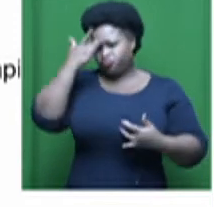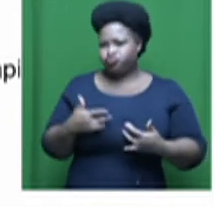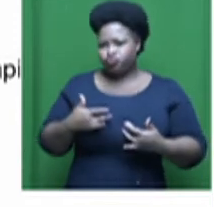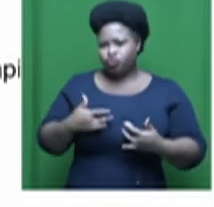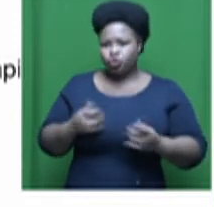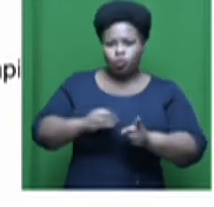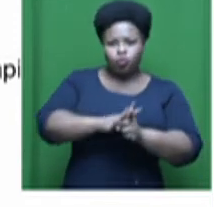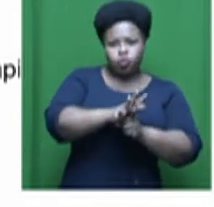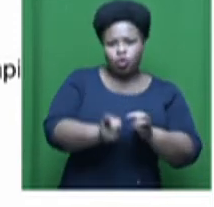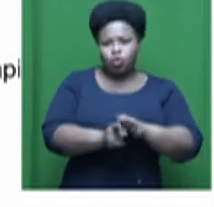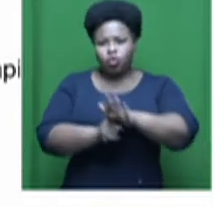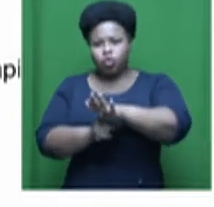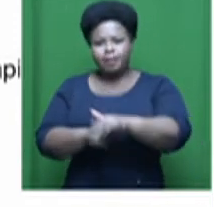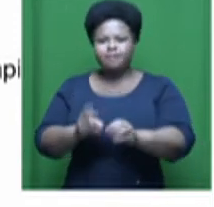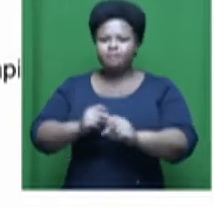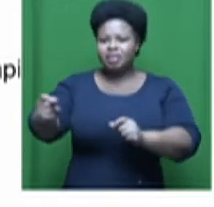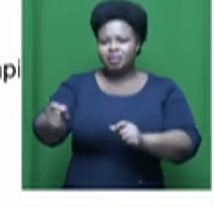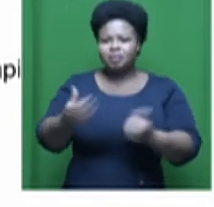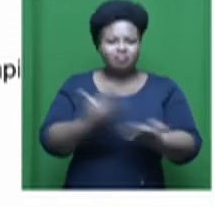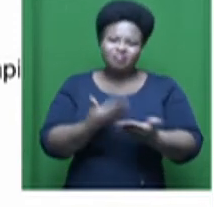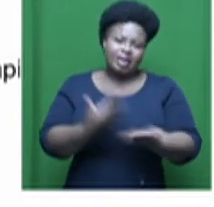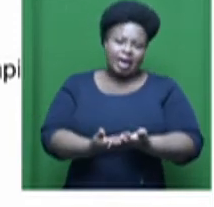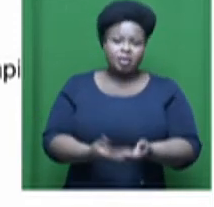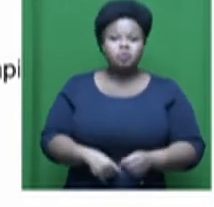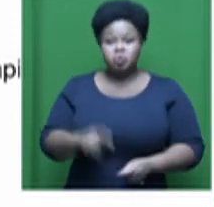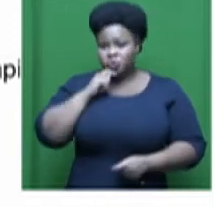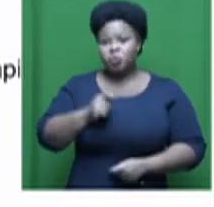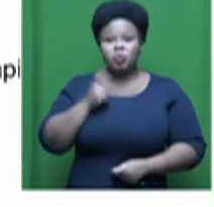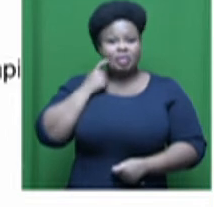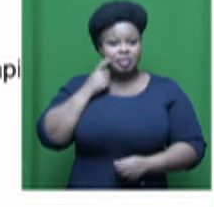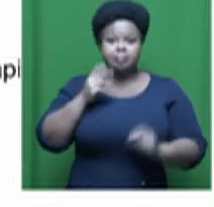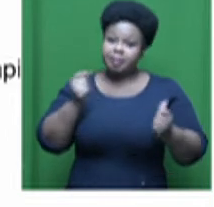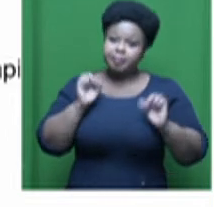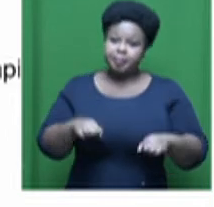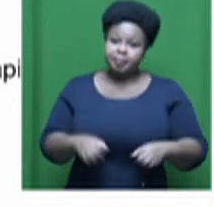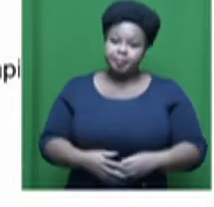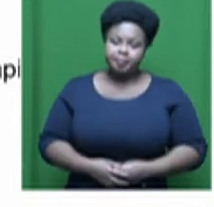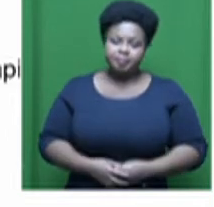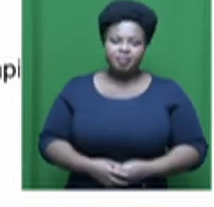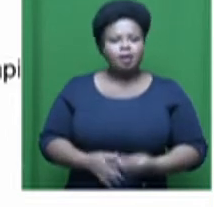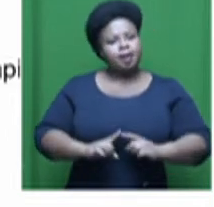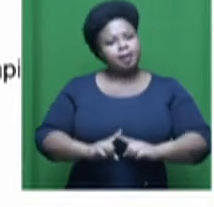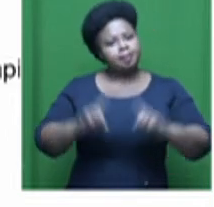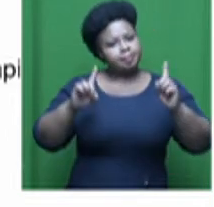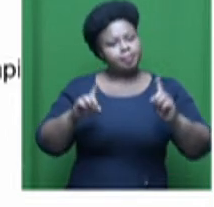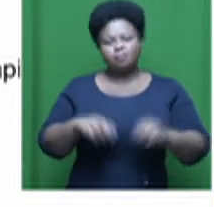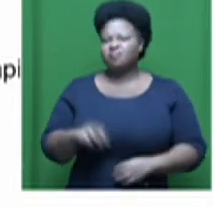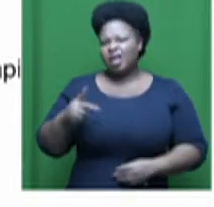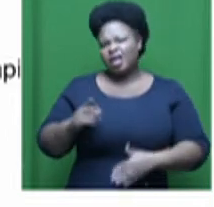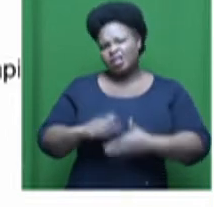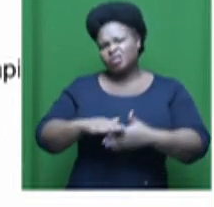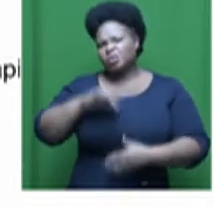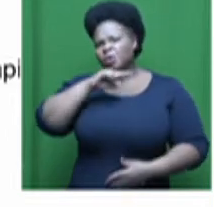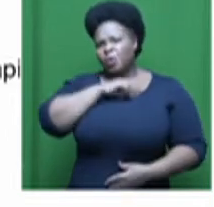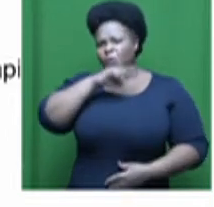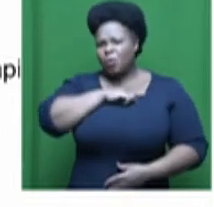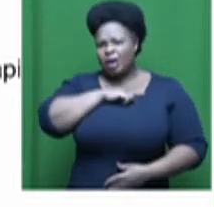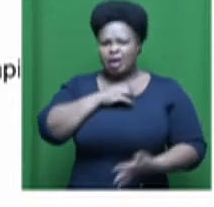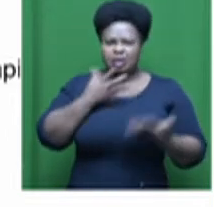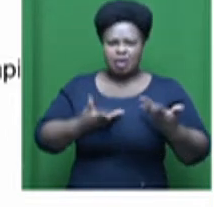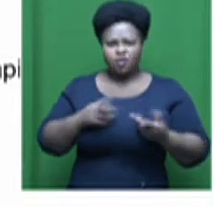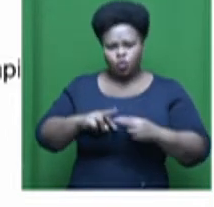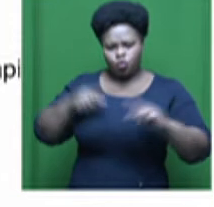infect, and it also is able to be much more transmissible in doing so. But another reason why these viruses tend